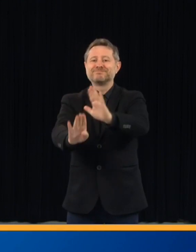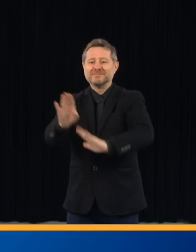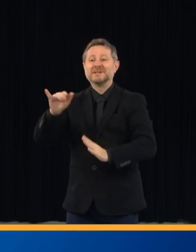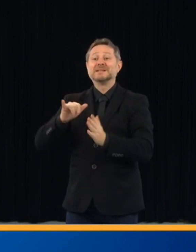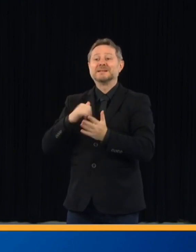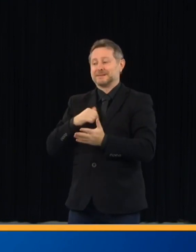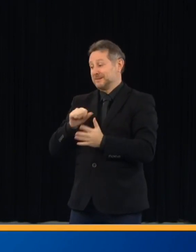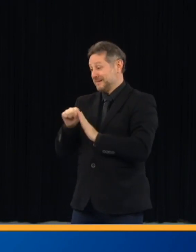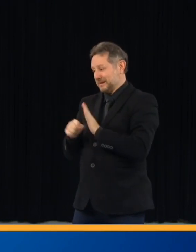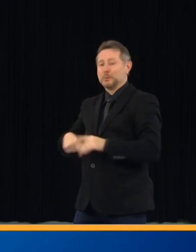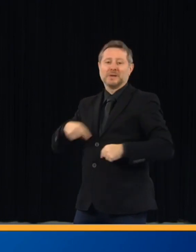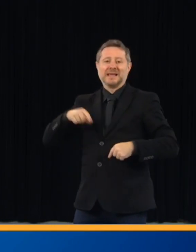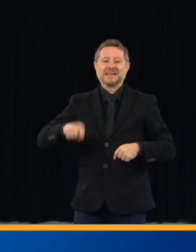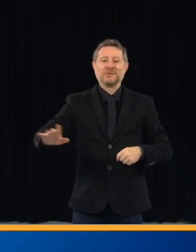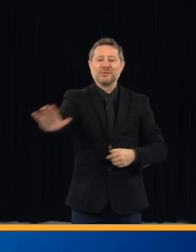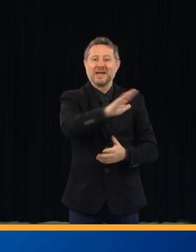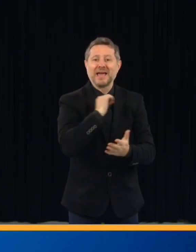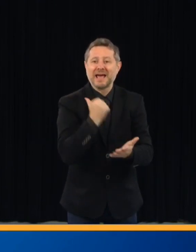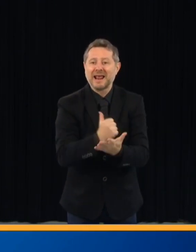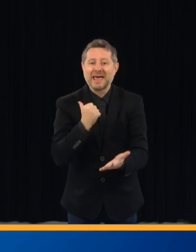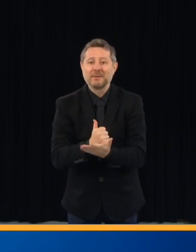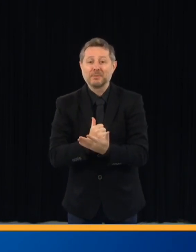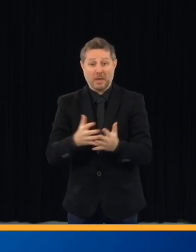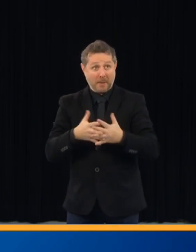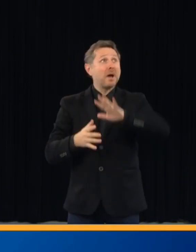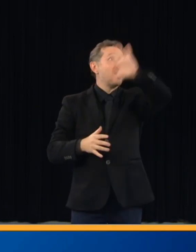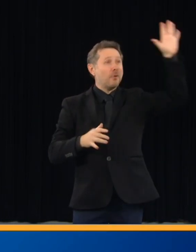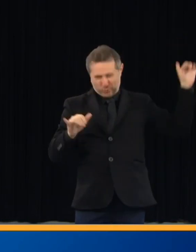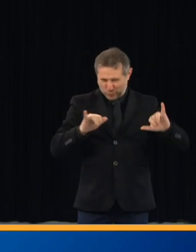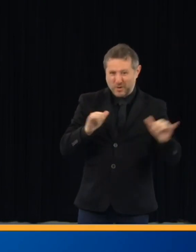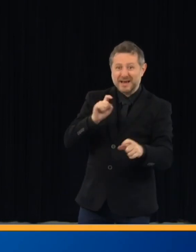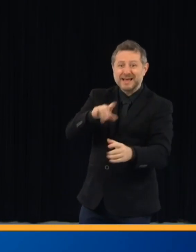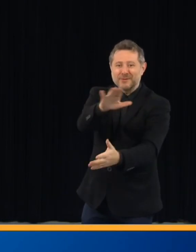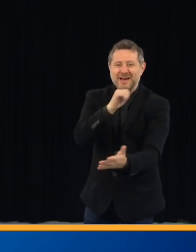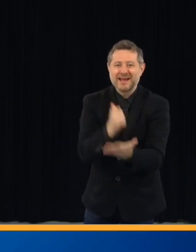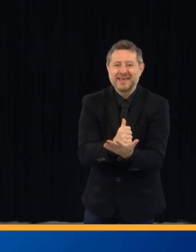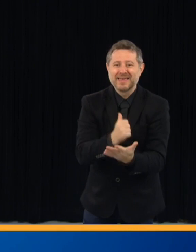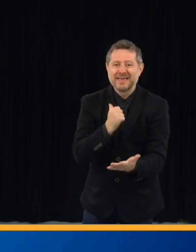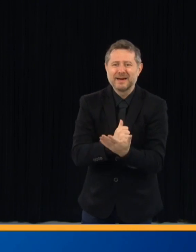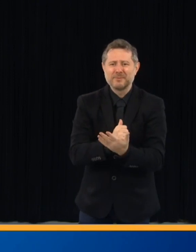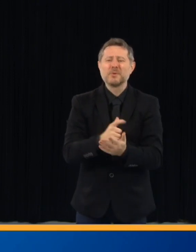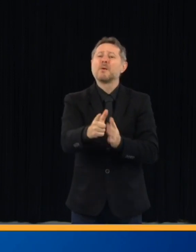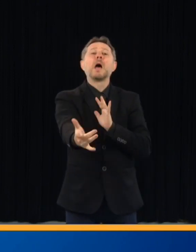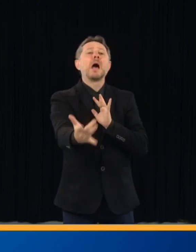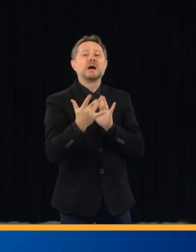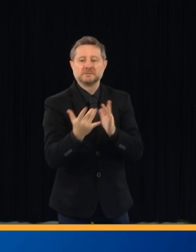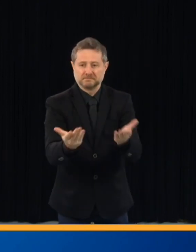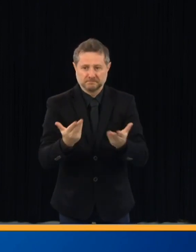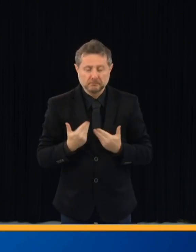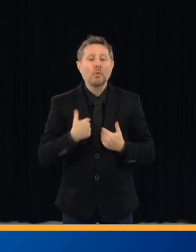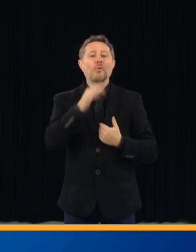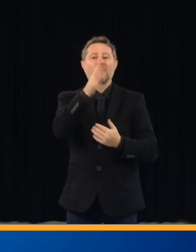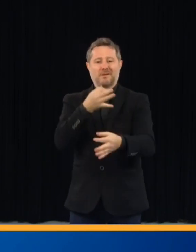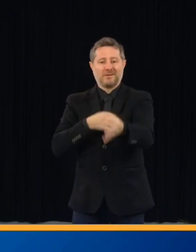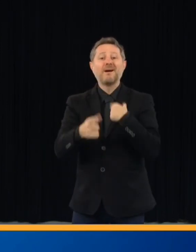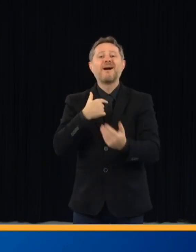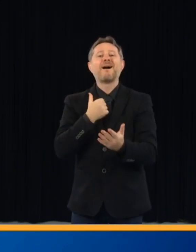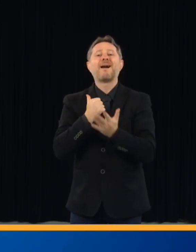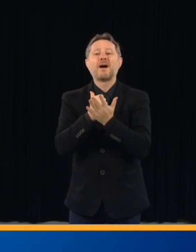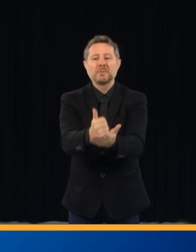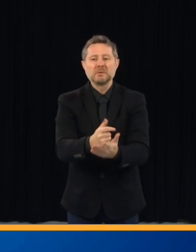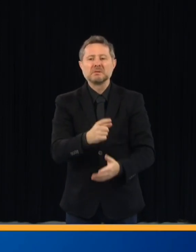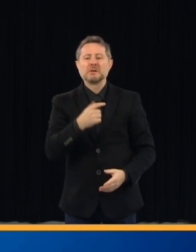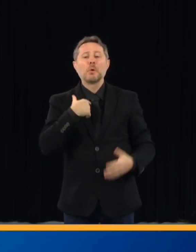need. Please contact us. We'll work with you. We'll work with you quickly. There'll be no bureaucracy, no red